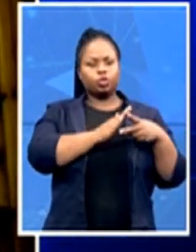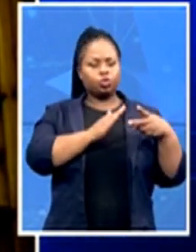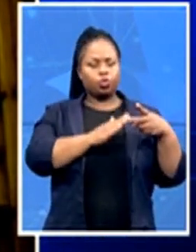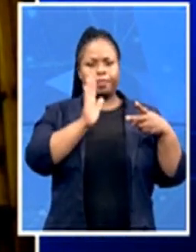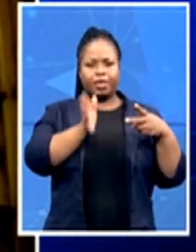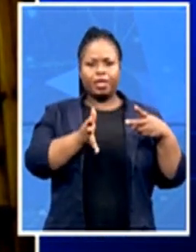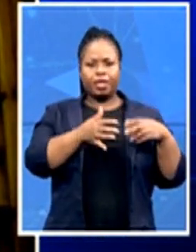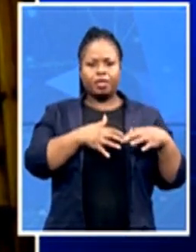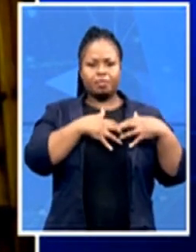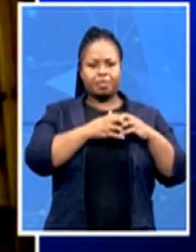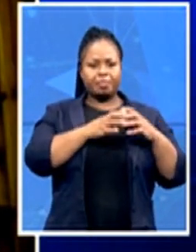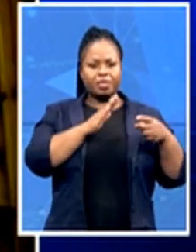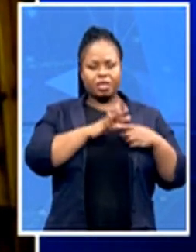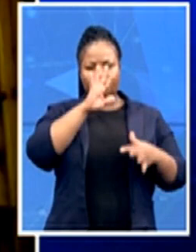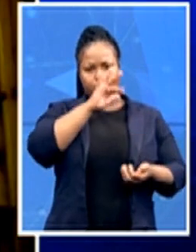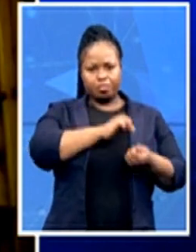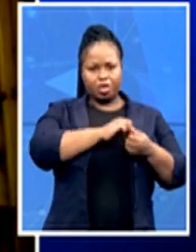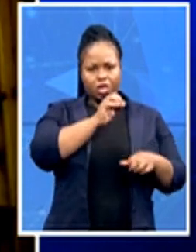actual people who were charged, the police,